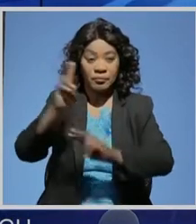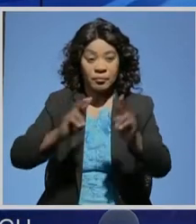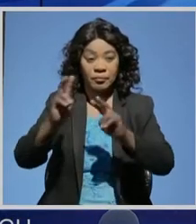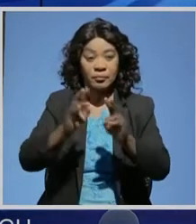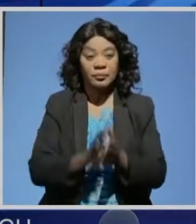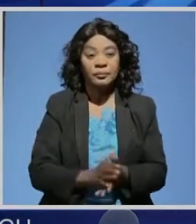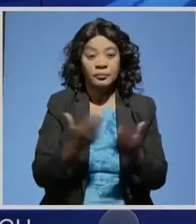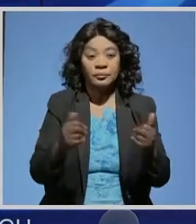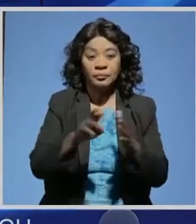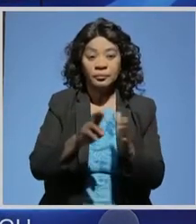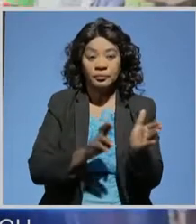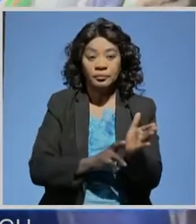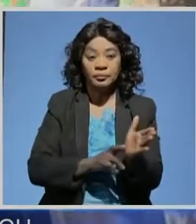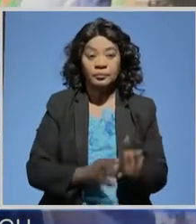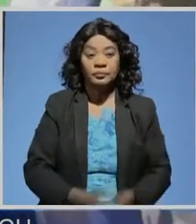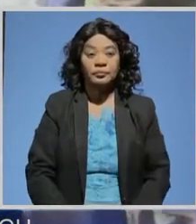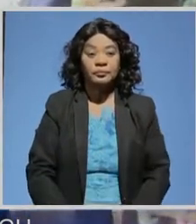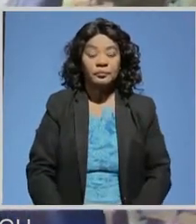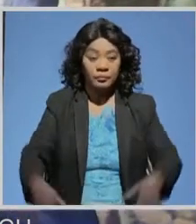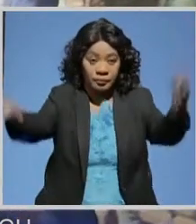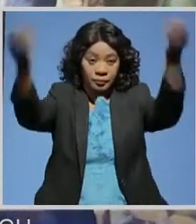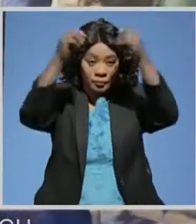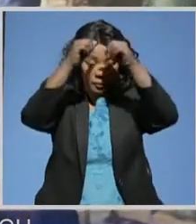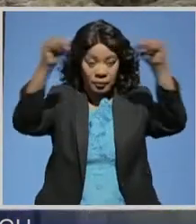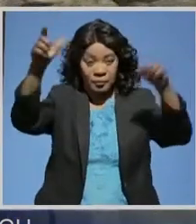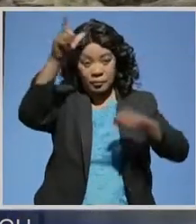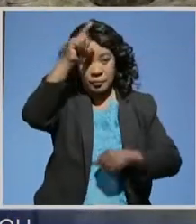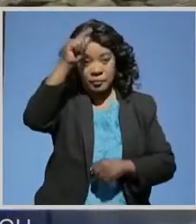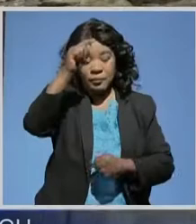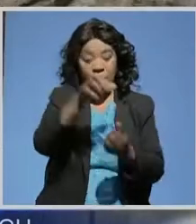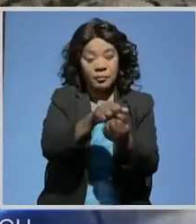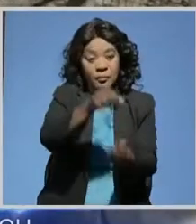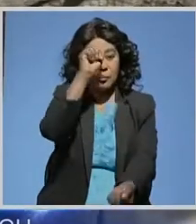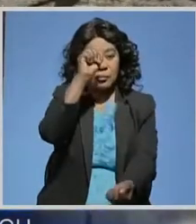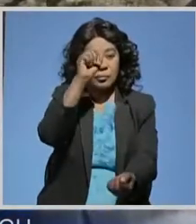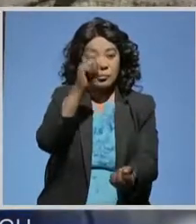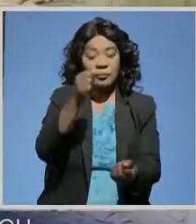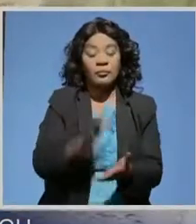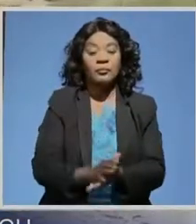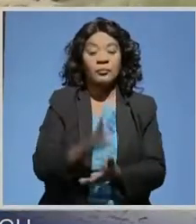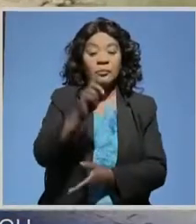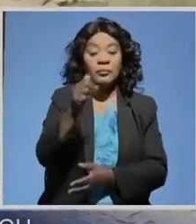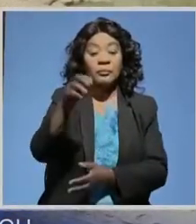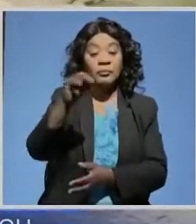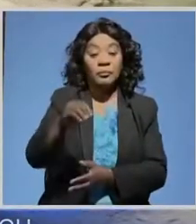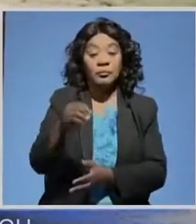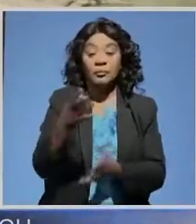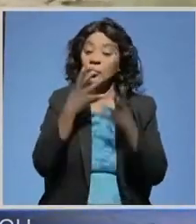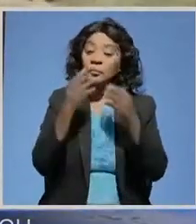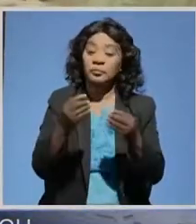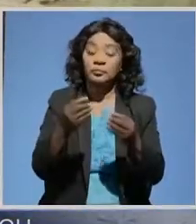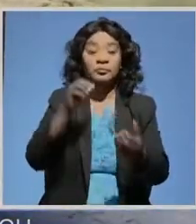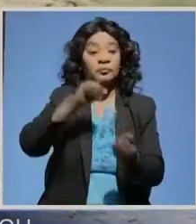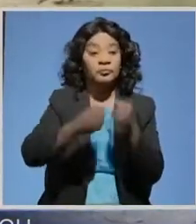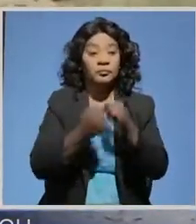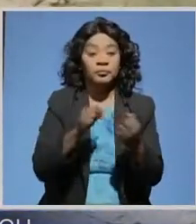report. President Edgar Lungu has visited Zongwe crocodile farm in Sinazongwe in order to appreciate the challenges that farmers